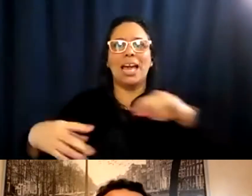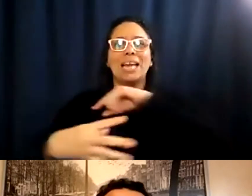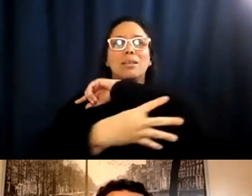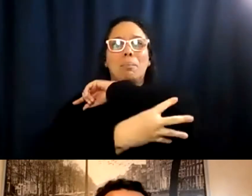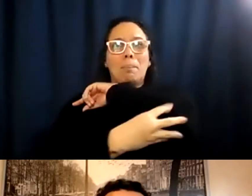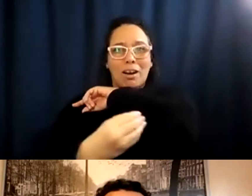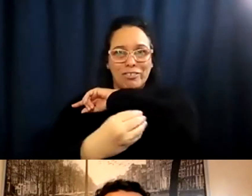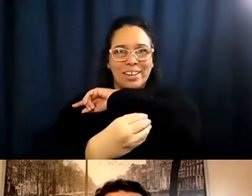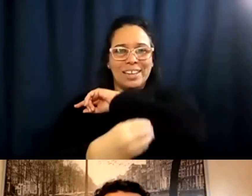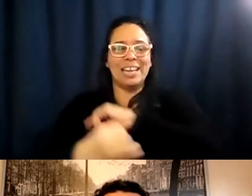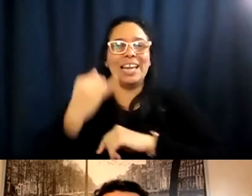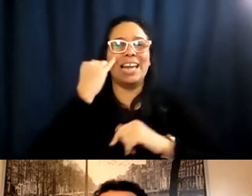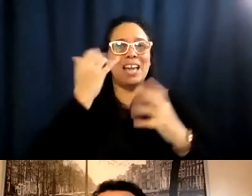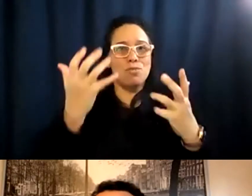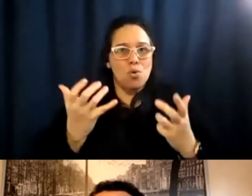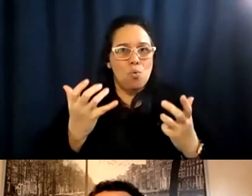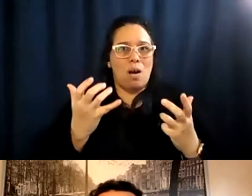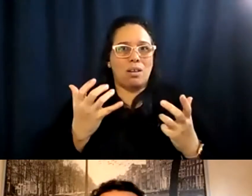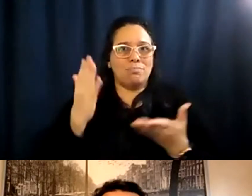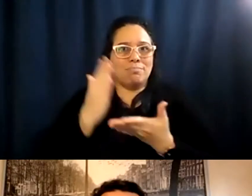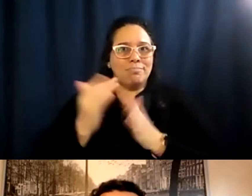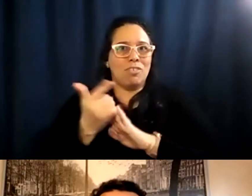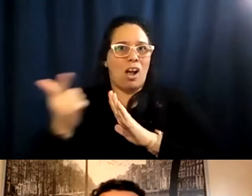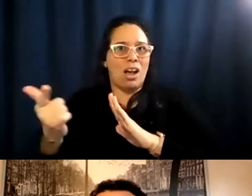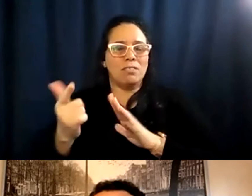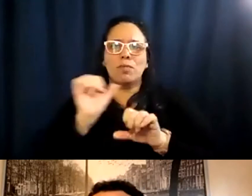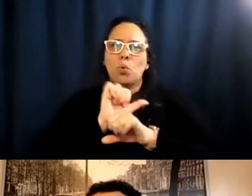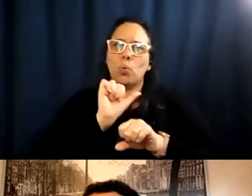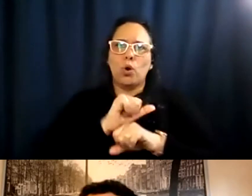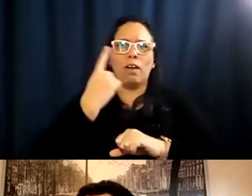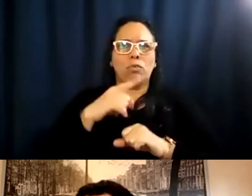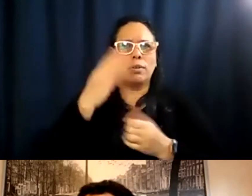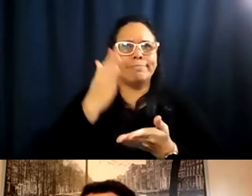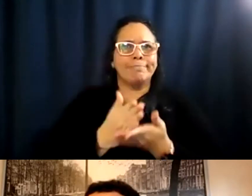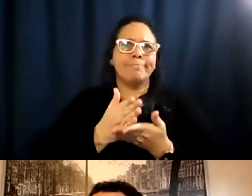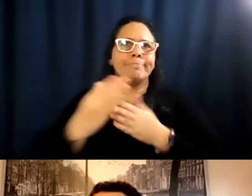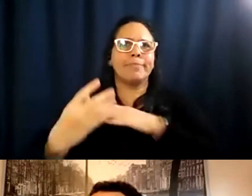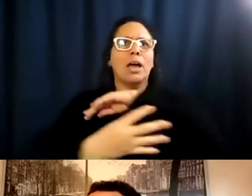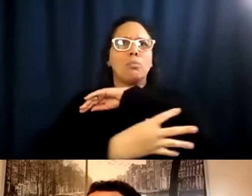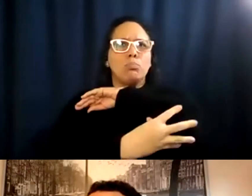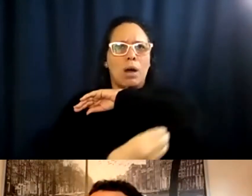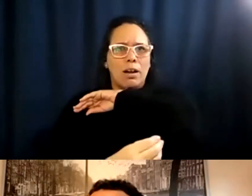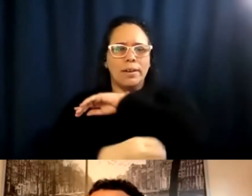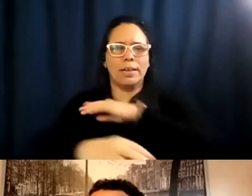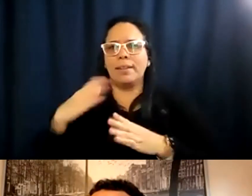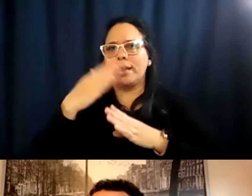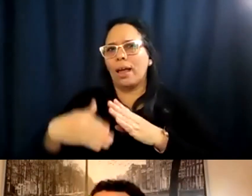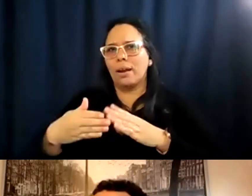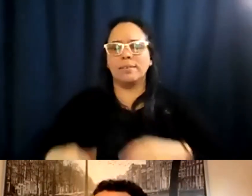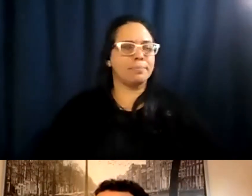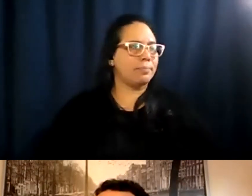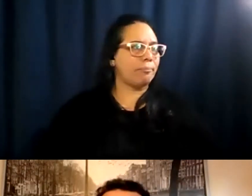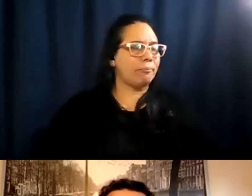should really work to end poverty. And so I really appreciate you mentioning that. And Kyra,